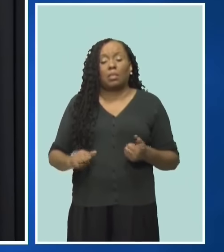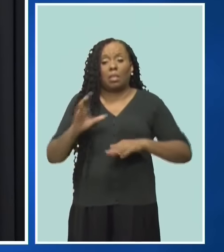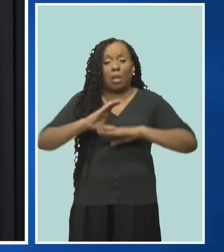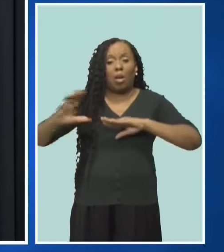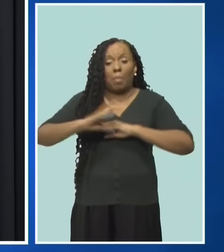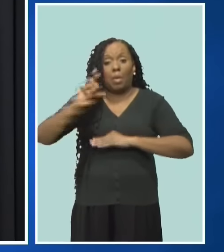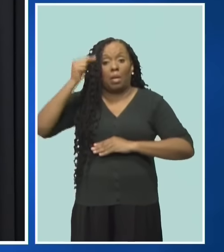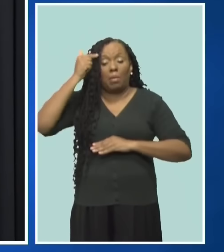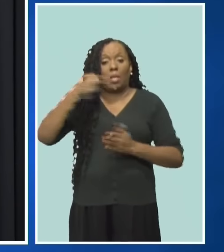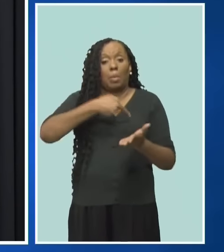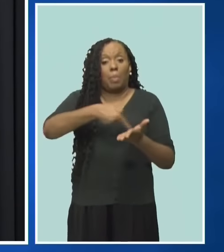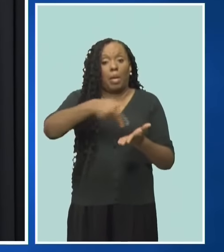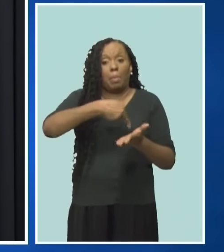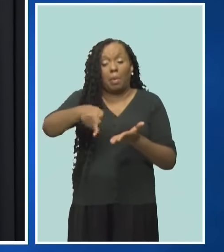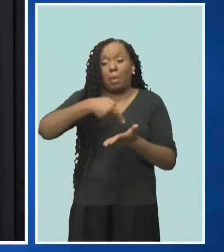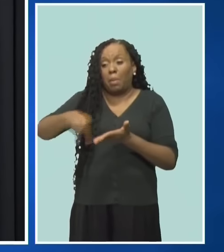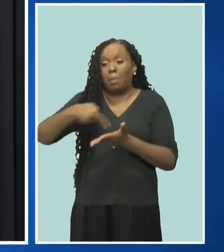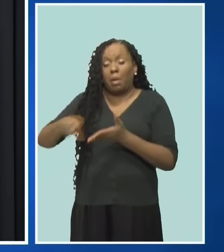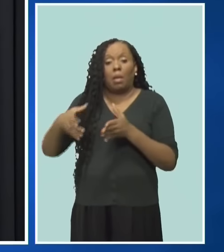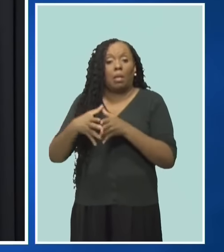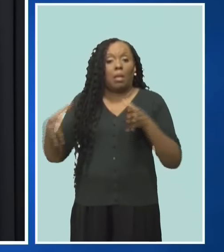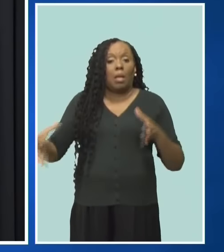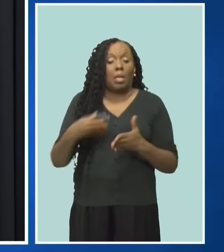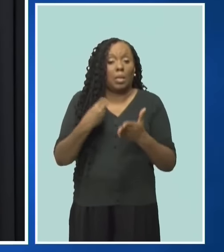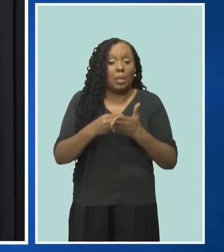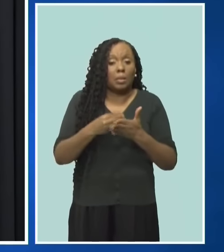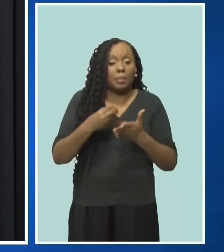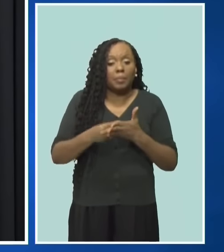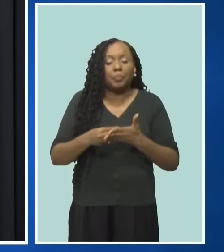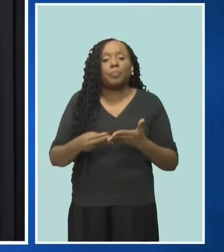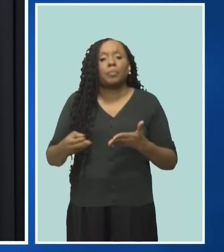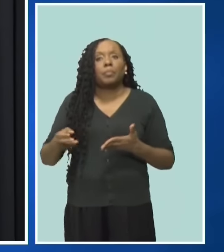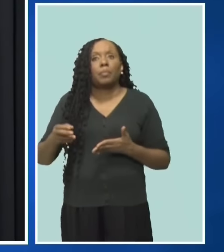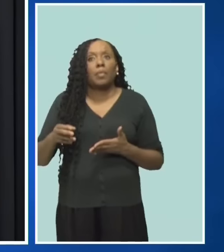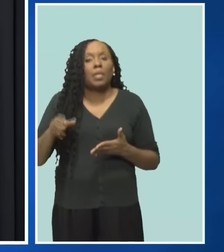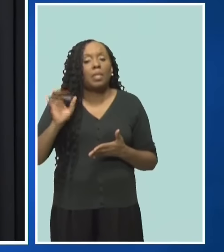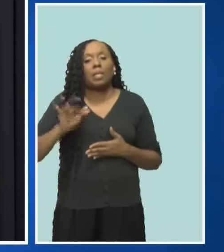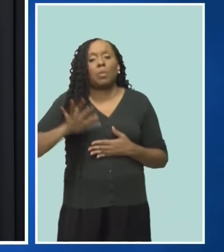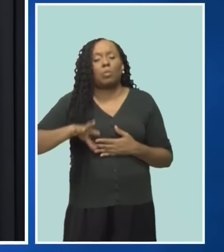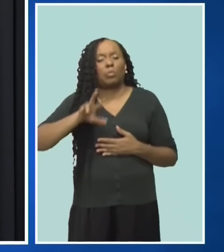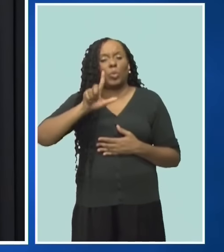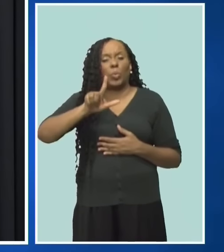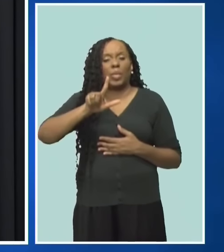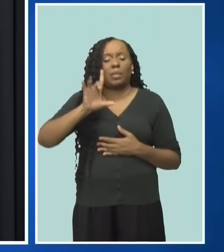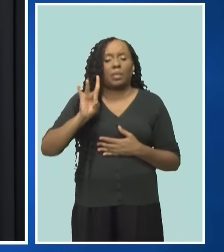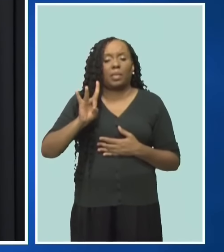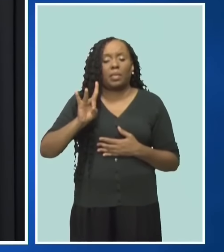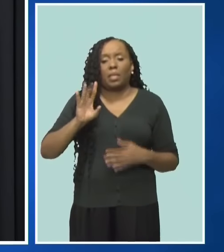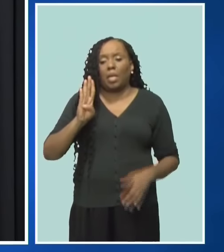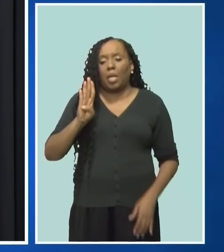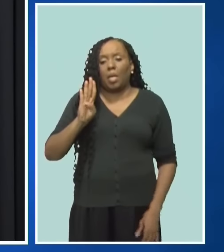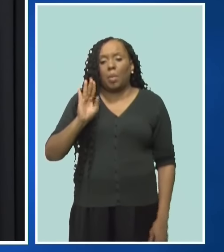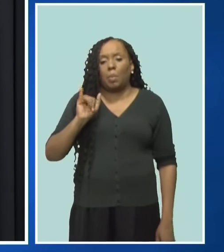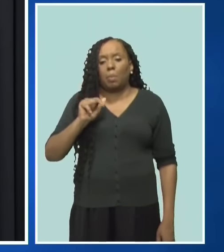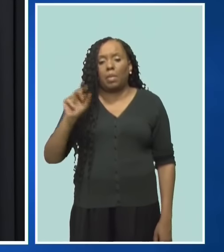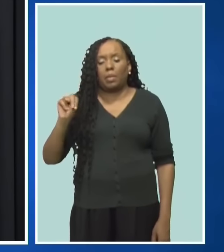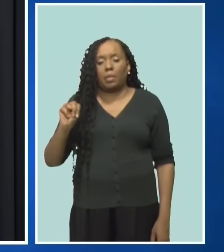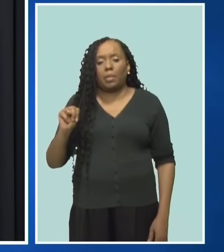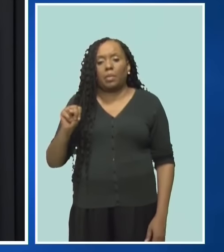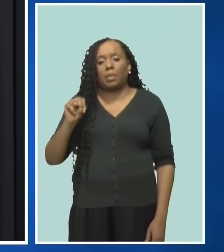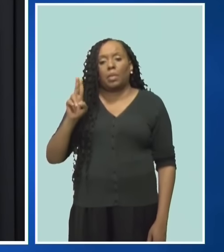a result of natural catastrophes would have been $28 billion United States dollars. That